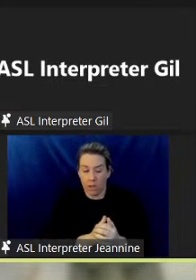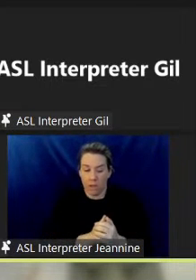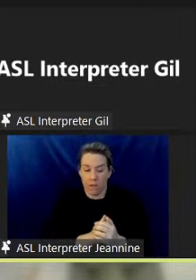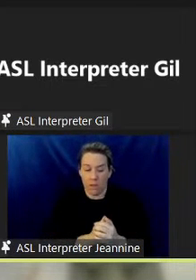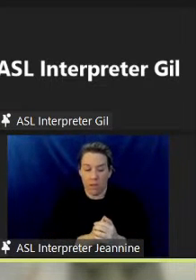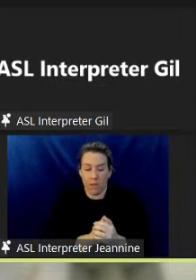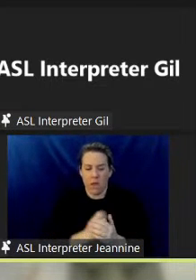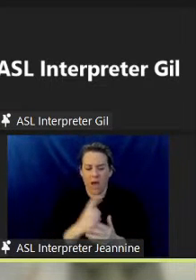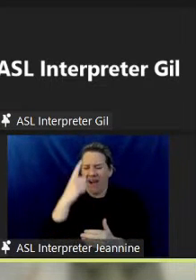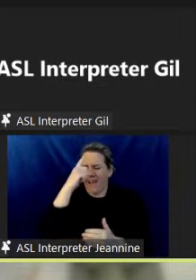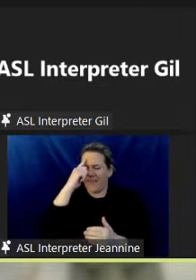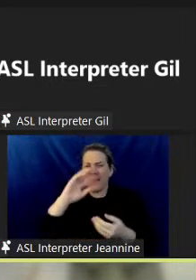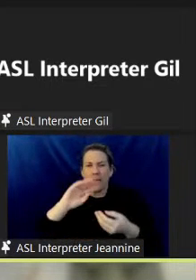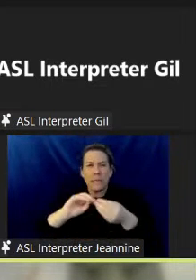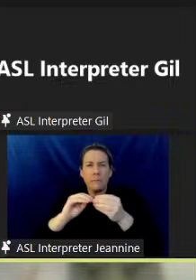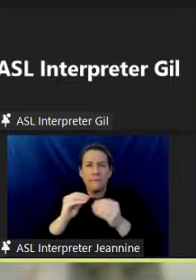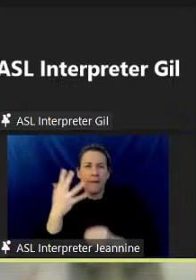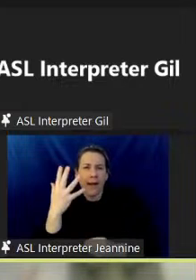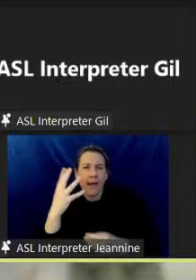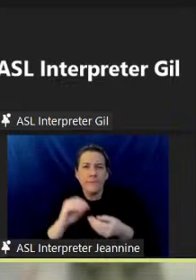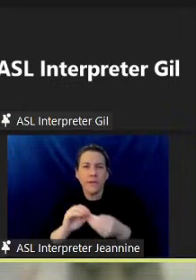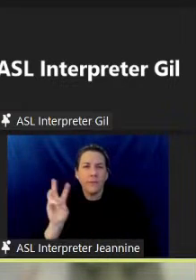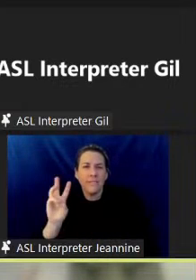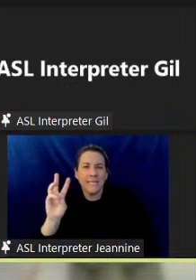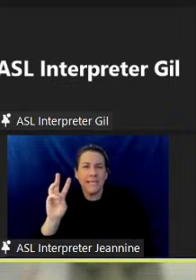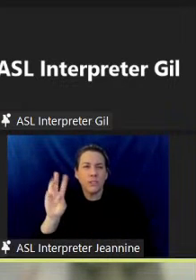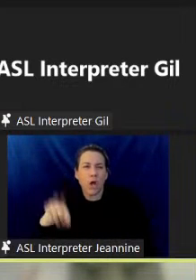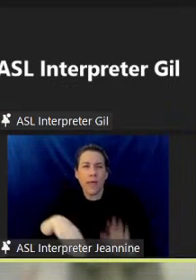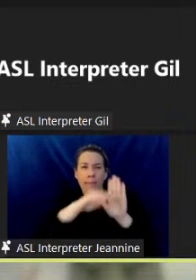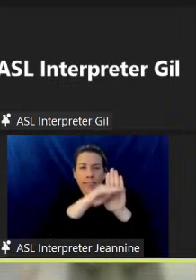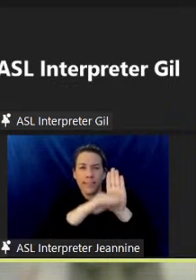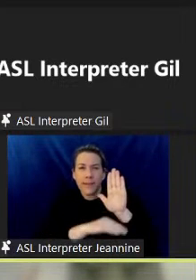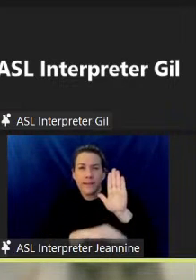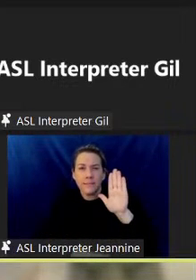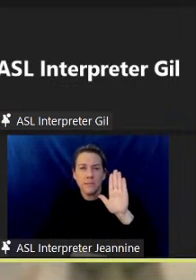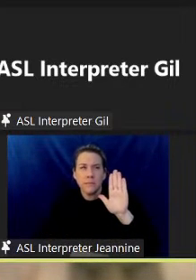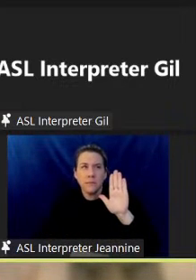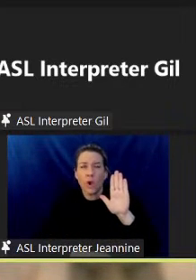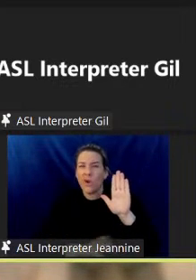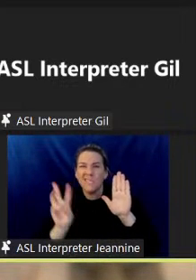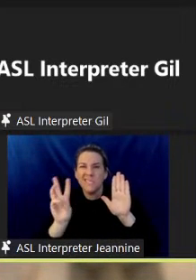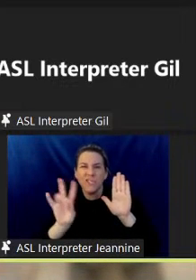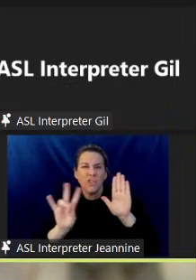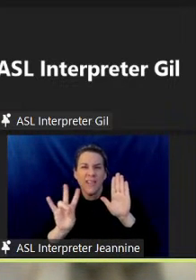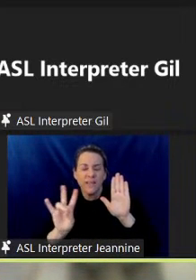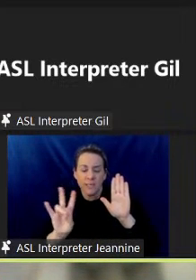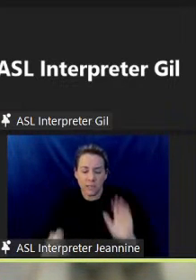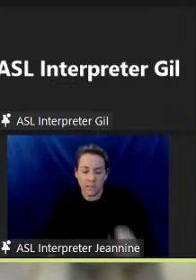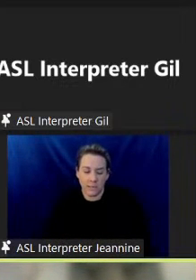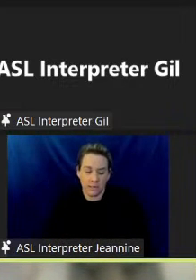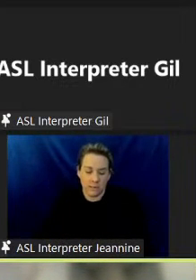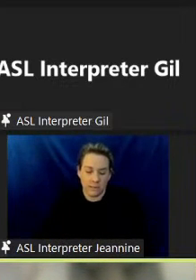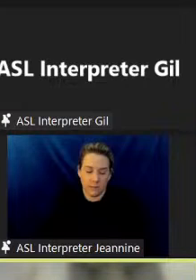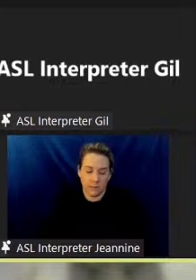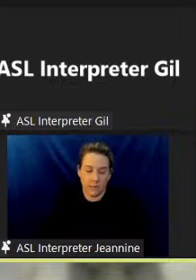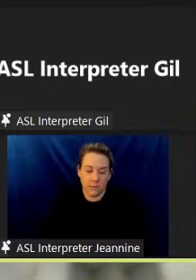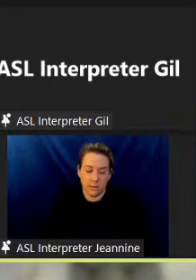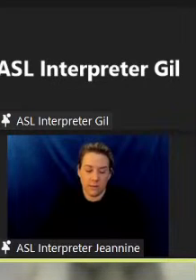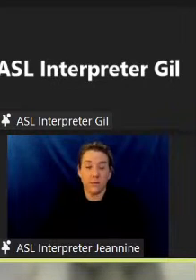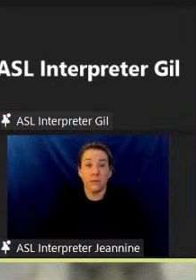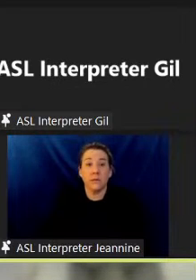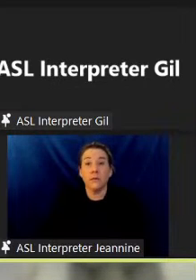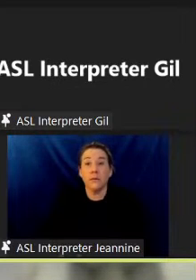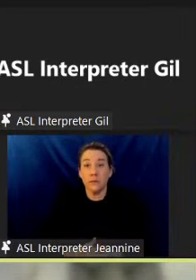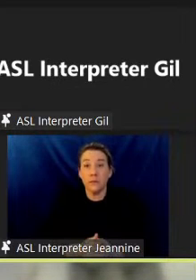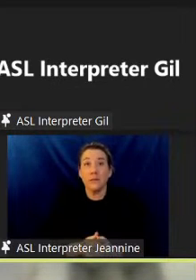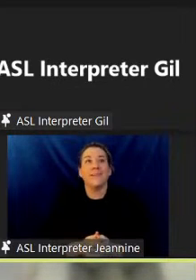5 or number 6 on the 6 or 7 on the anyway. This will now cause you to